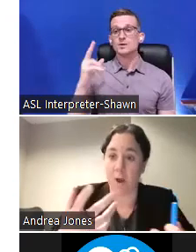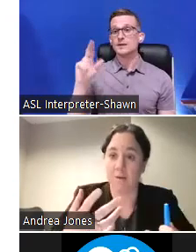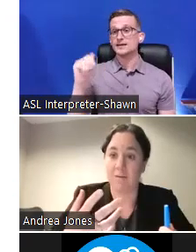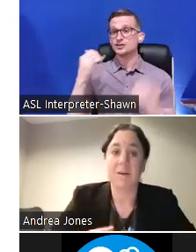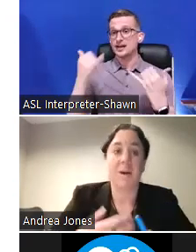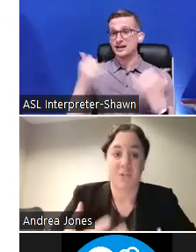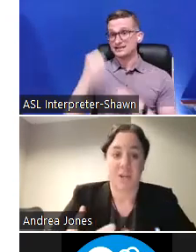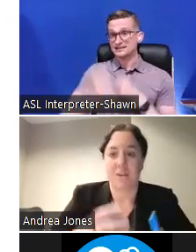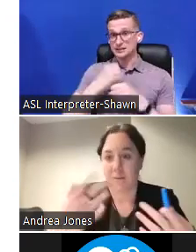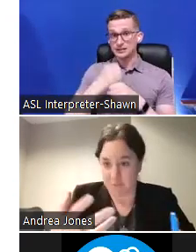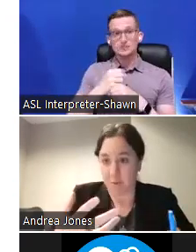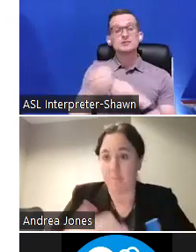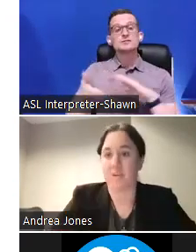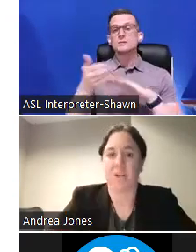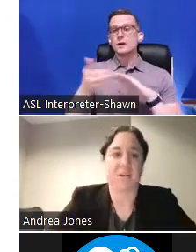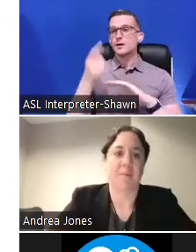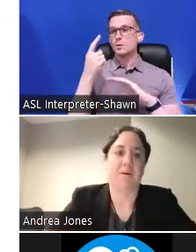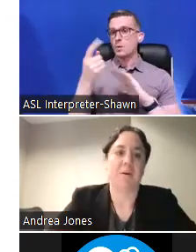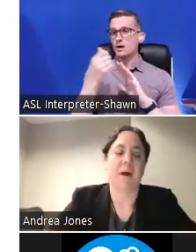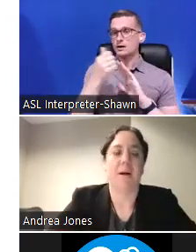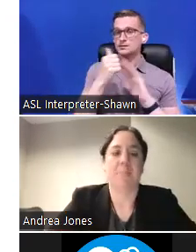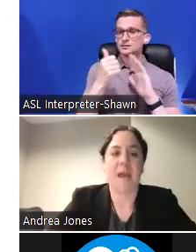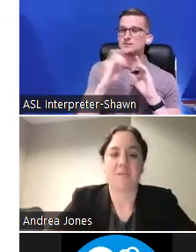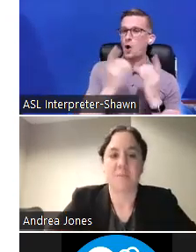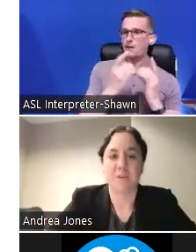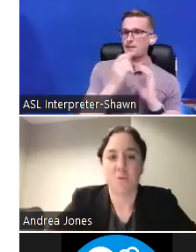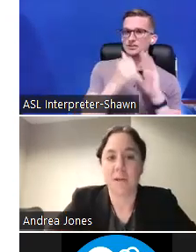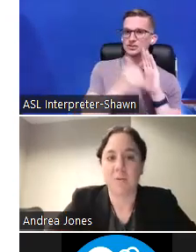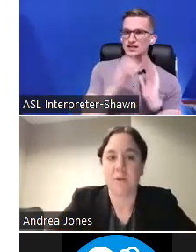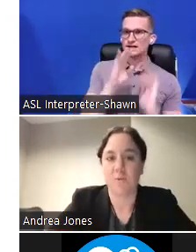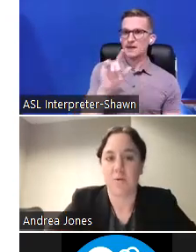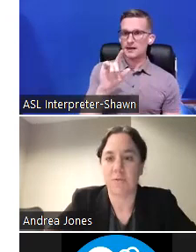ran one department agenda bill, House Bill